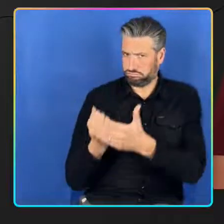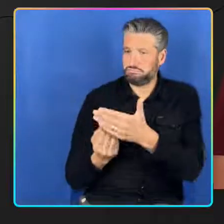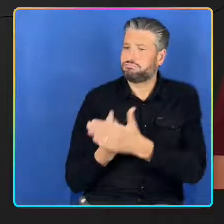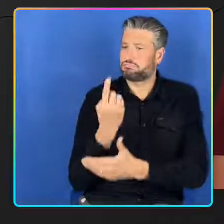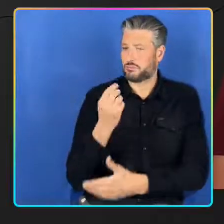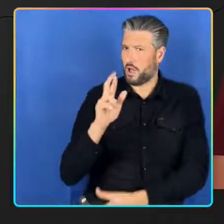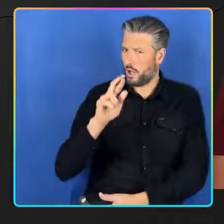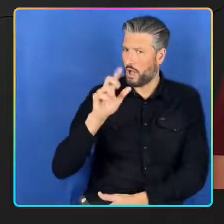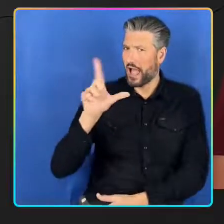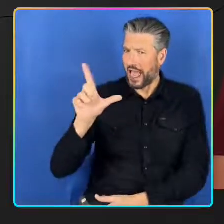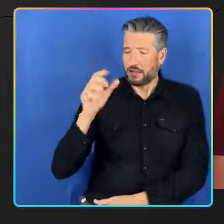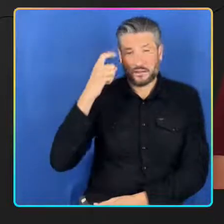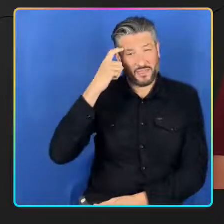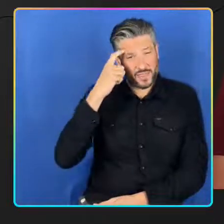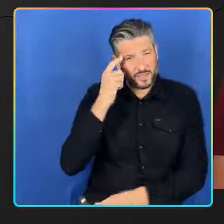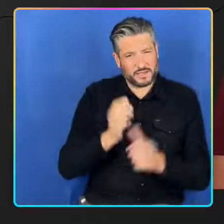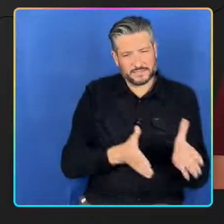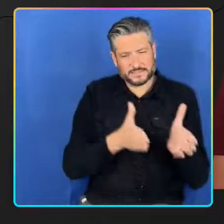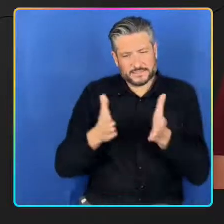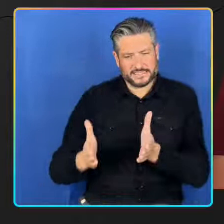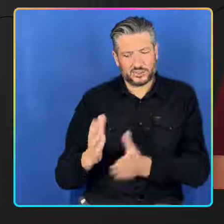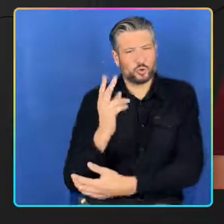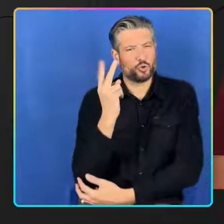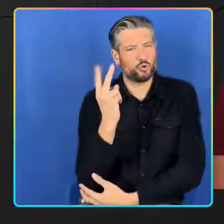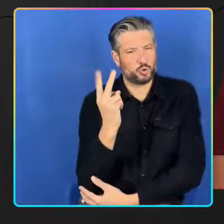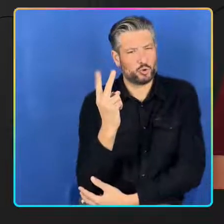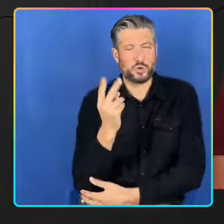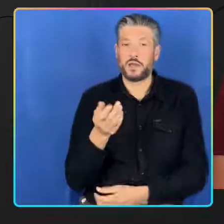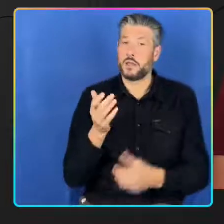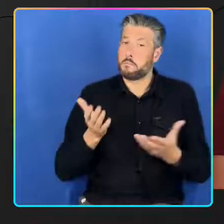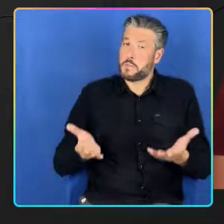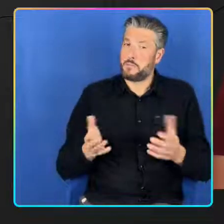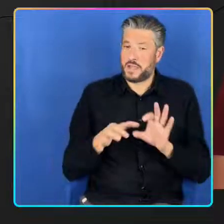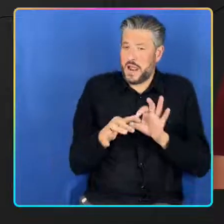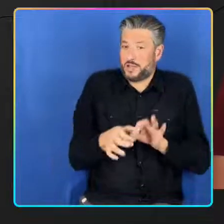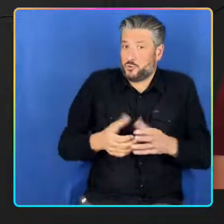1. So maybe it's a timing thing. Not sure. There we go. Fun fact.